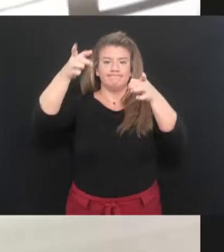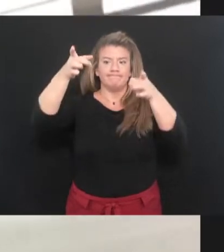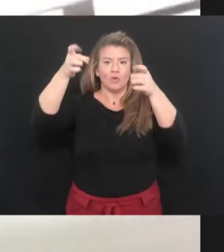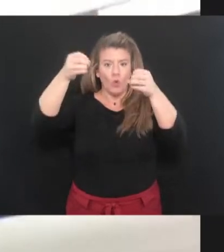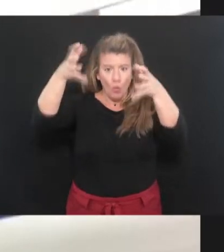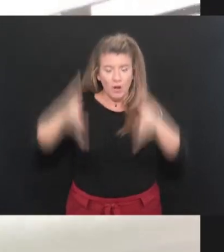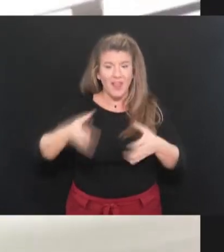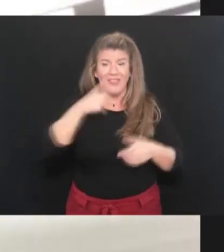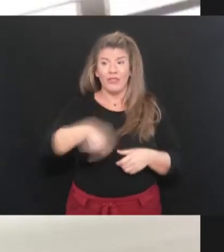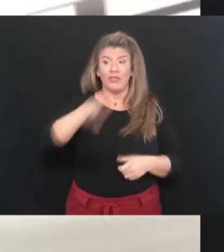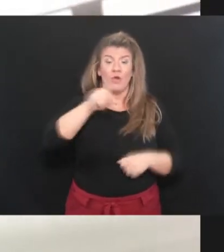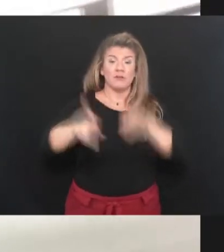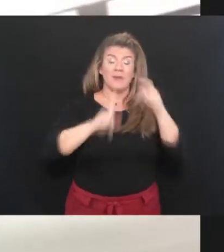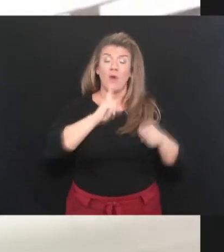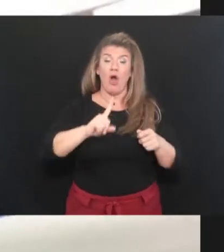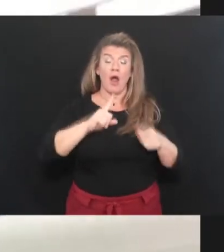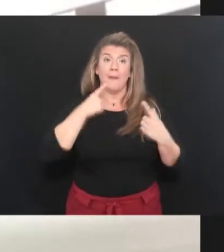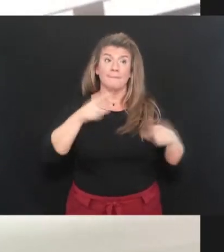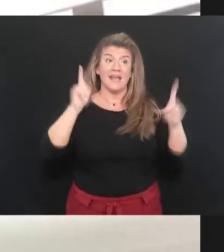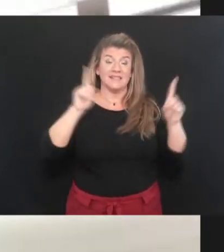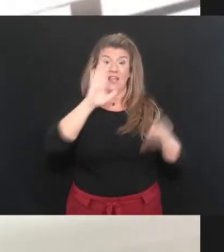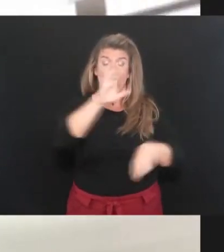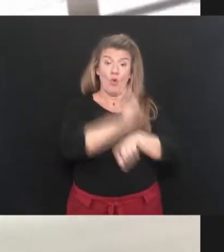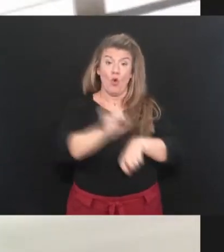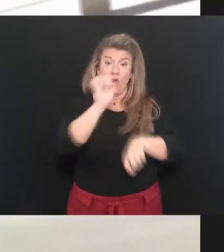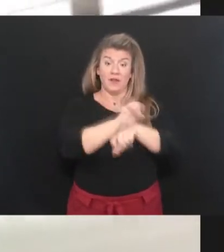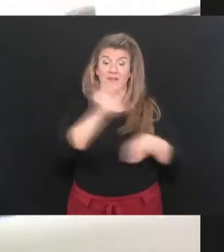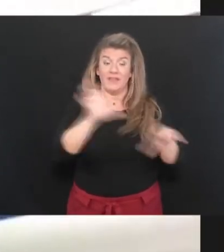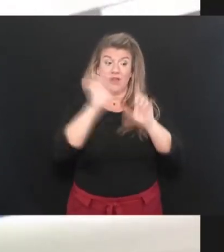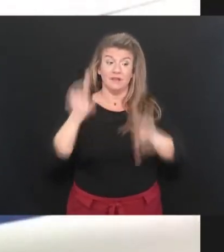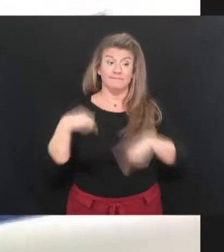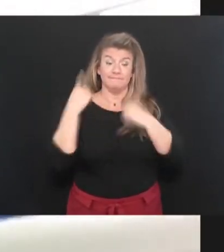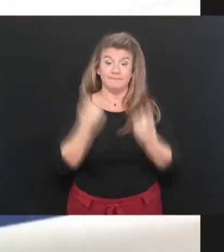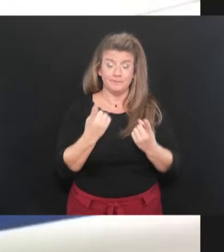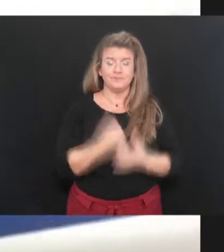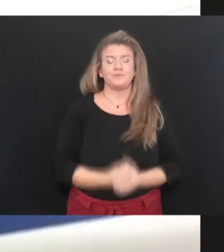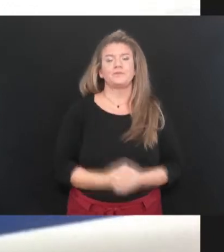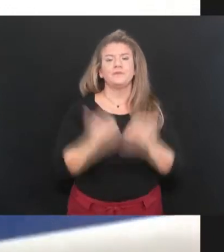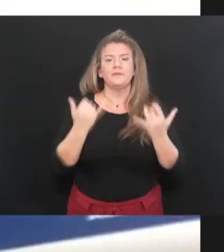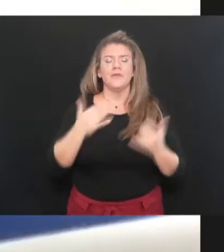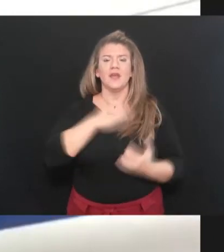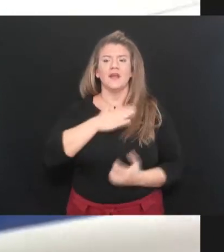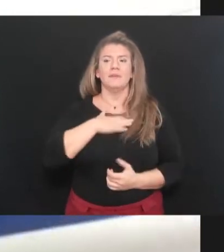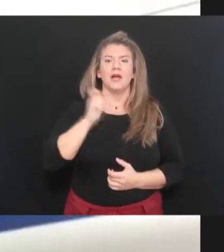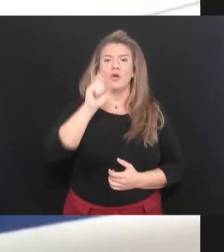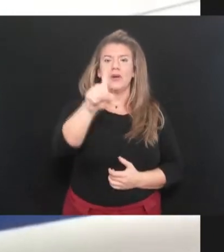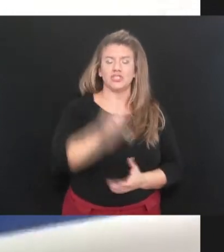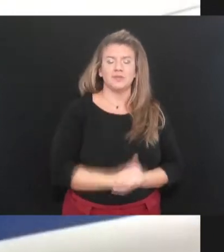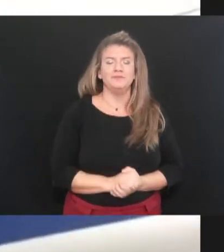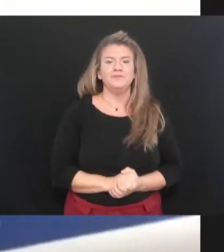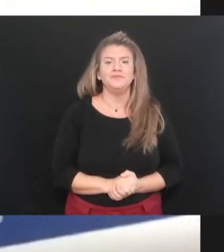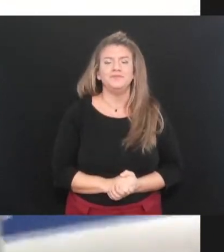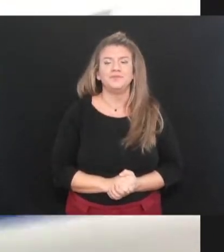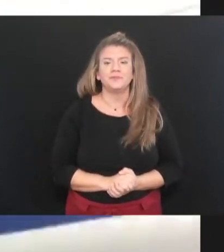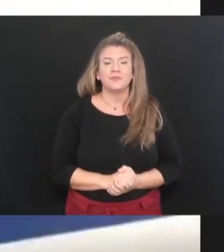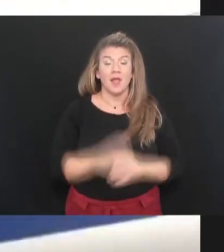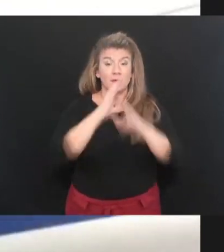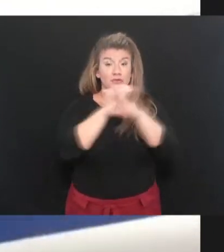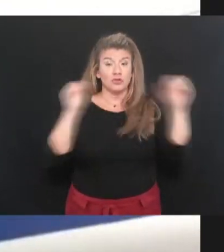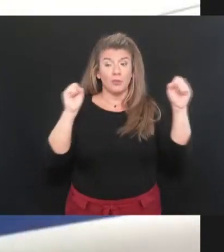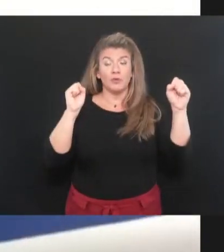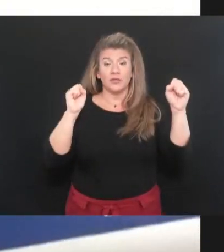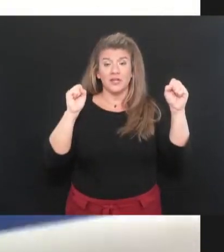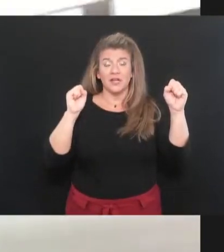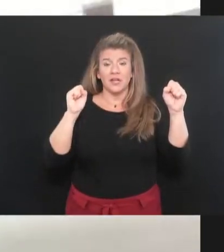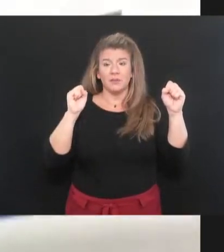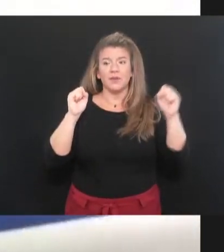are remarkable, the job they're doing. They are the foot soldiers in this fight. Now on to my question. I want to direct this to Superintendent Marsh because we didn't get a lot